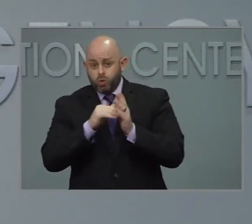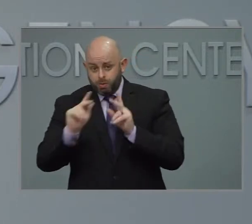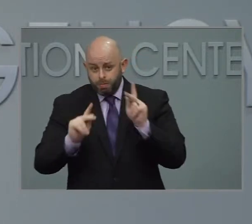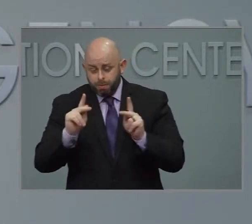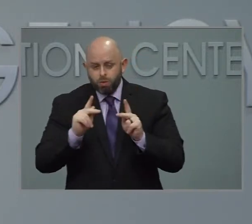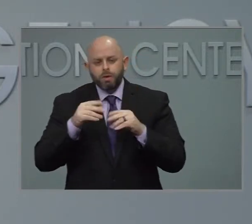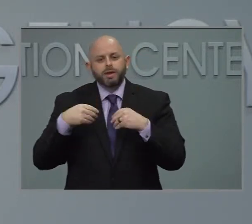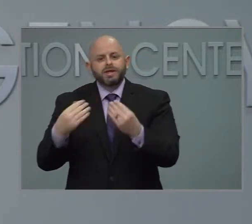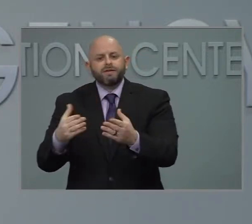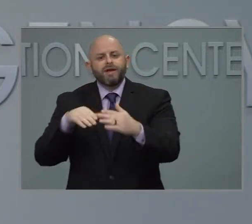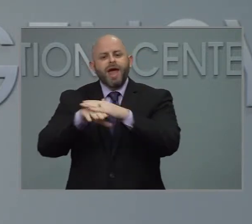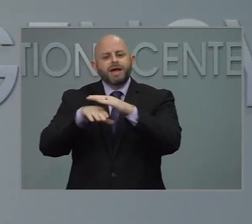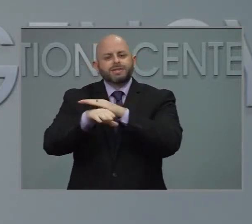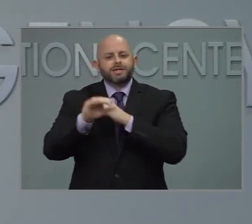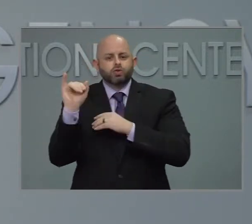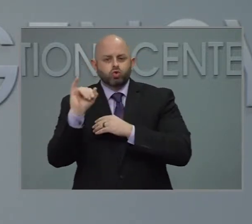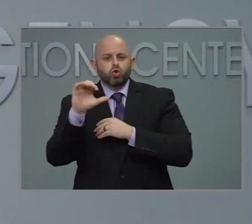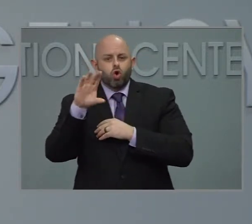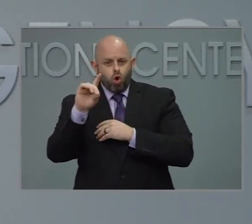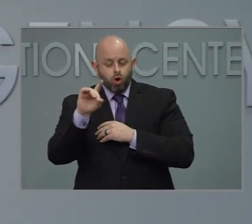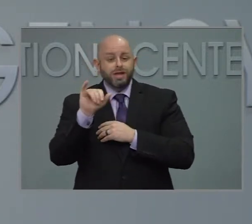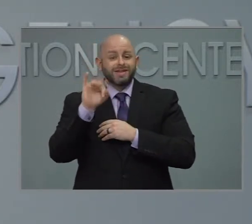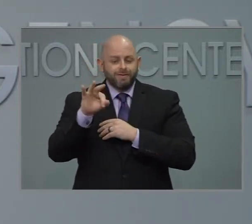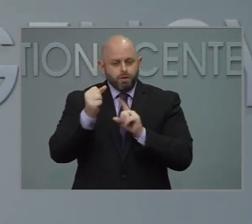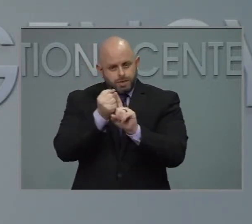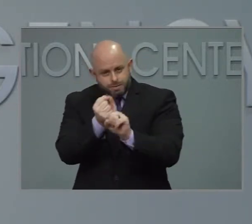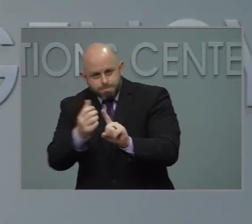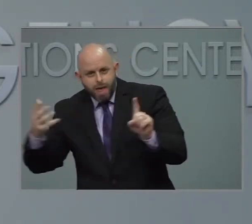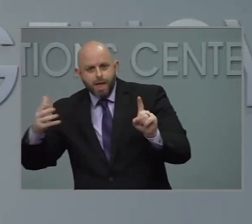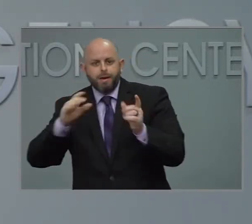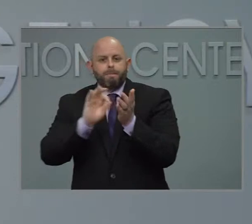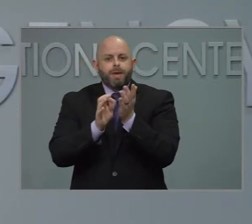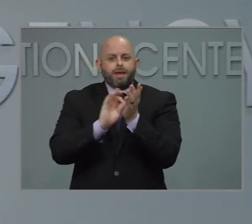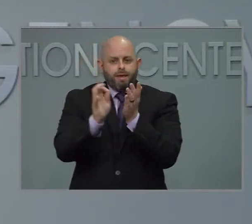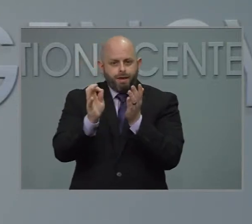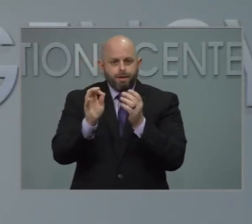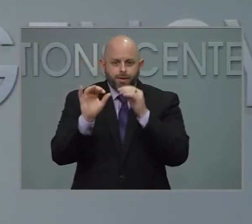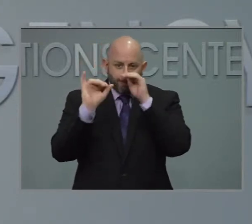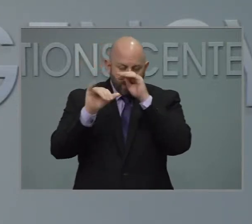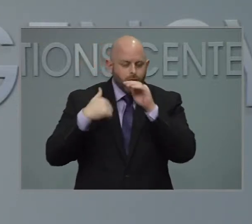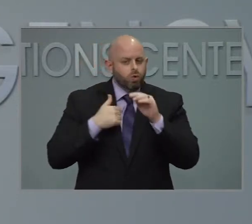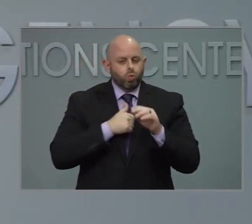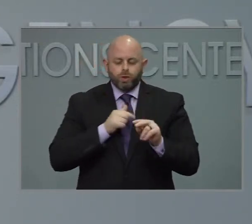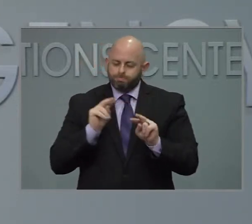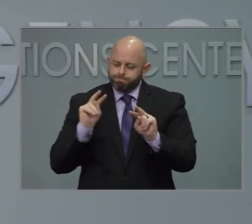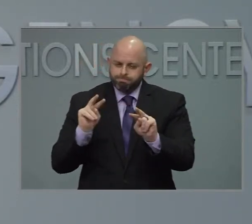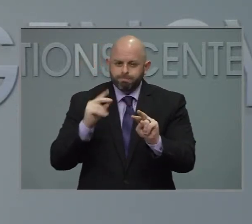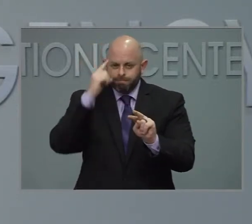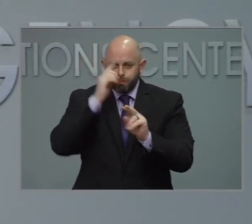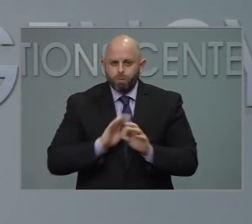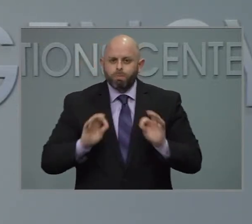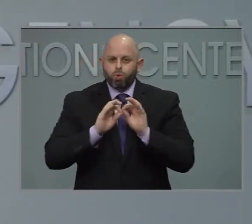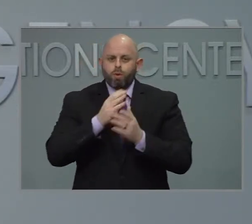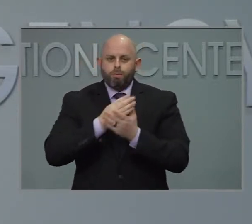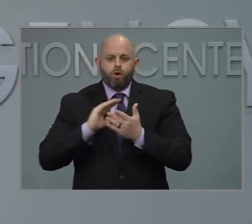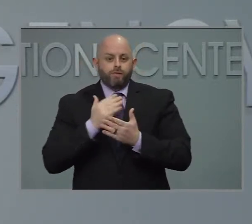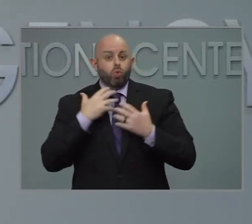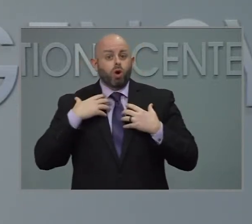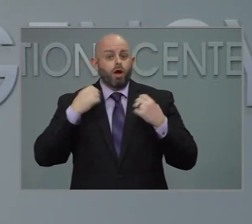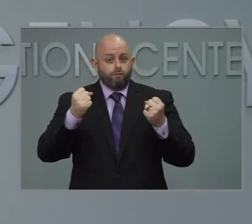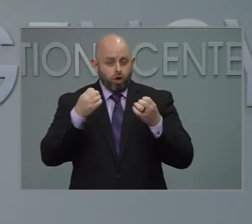by saying yes to Medicaid expansion. So you're going to hear us talk about that a lot as a really important component to our recovery efforts